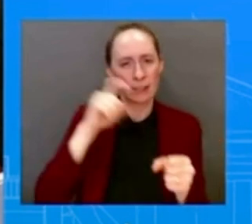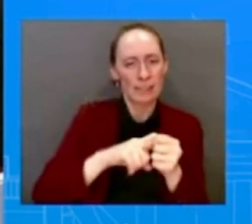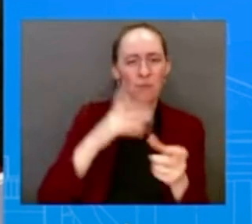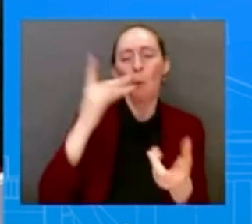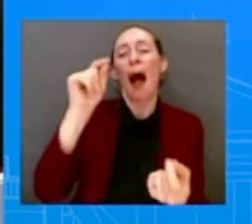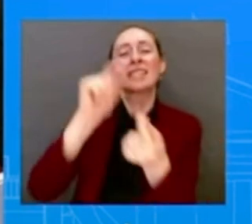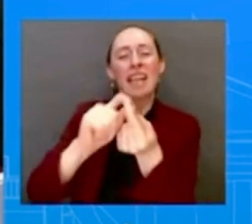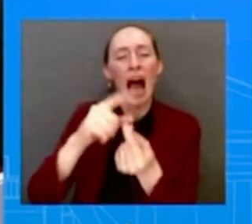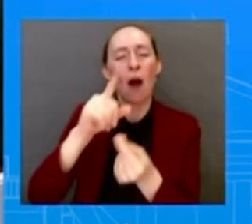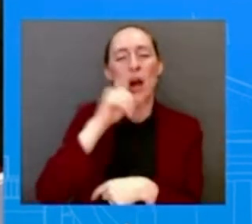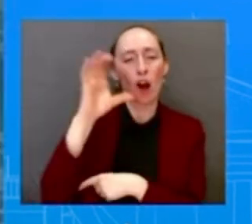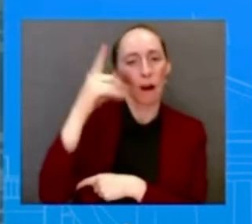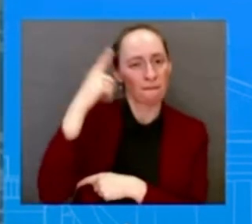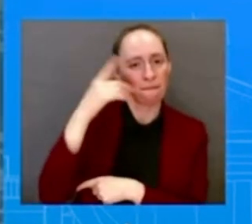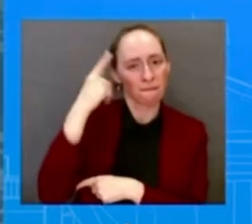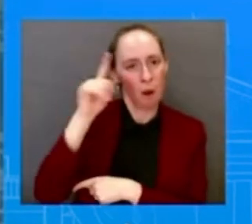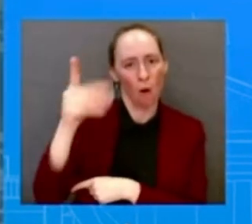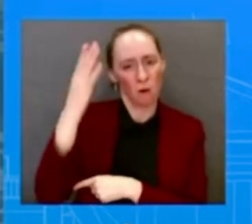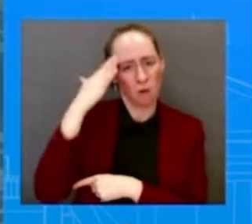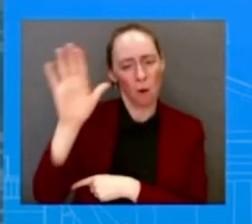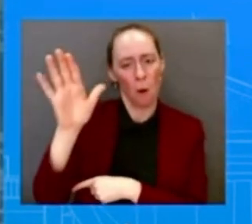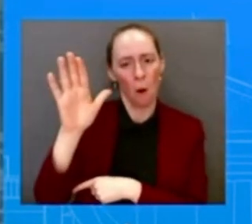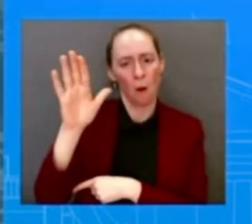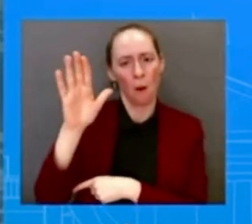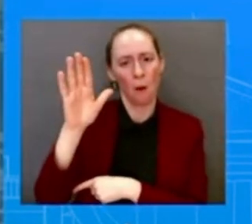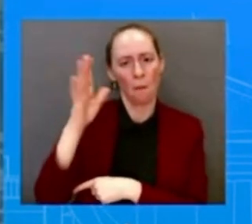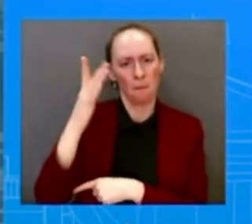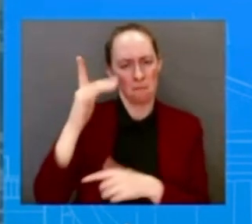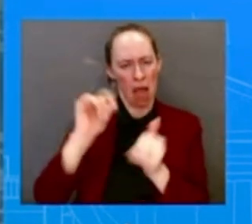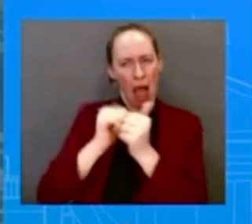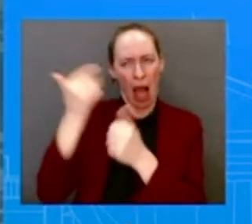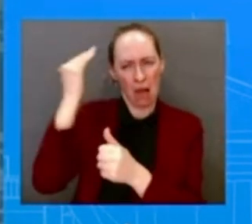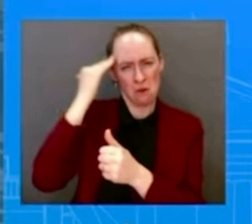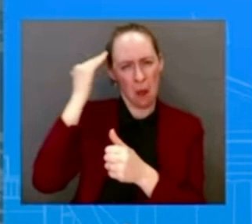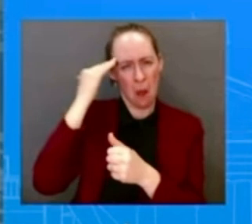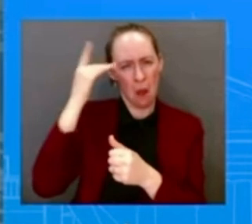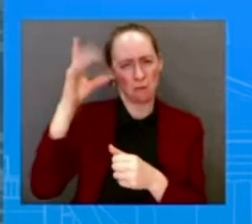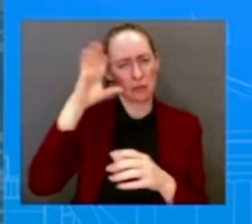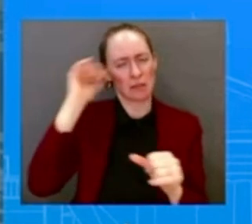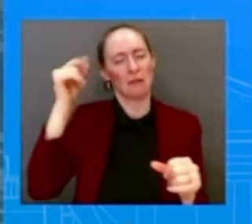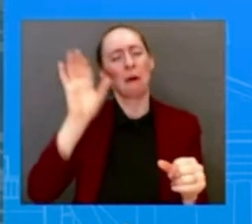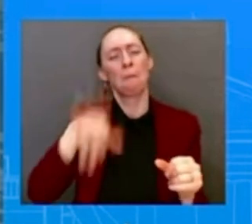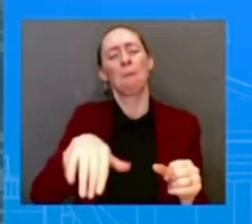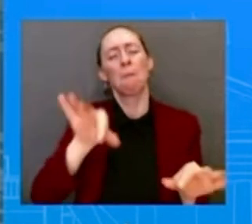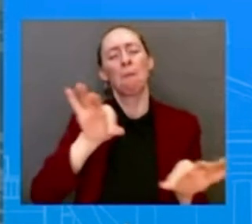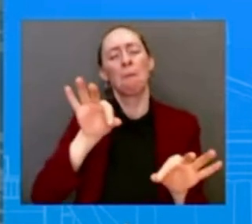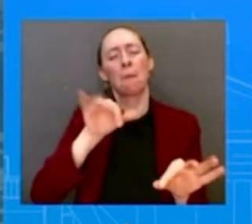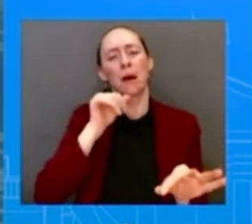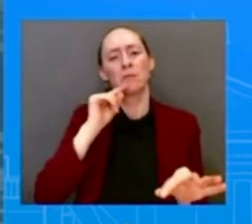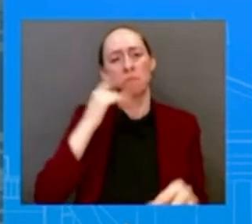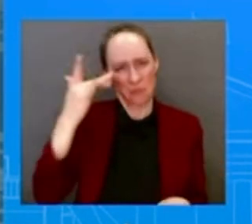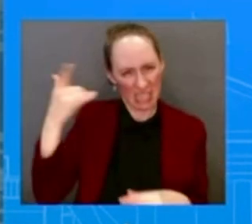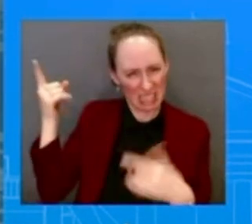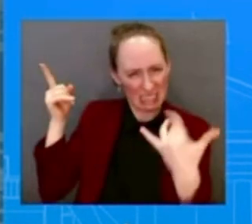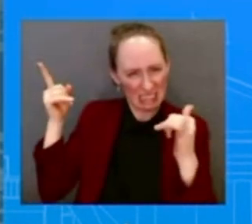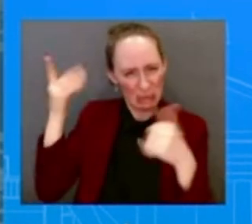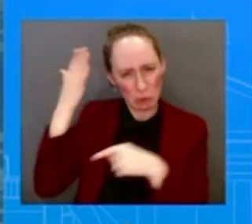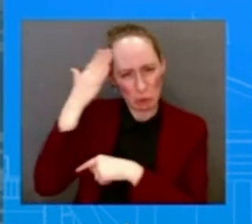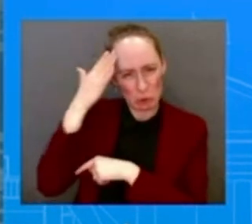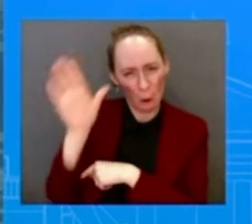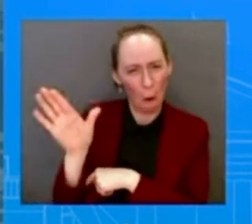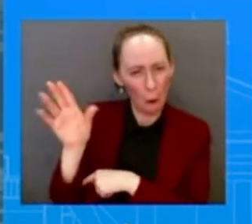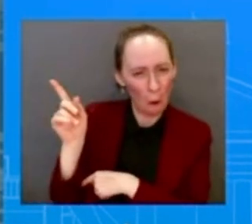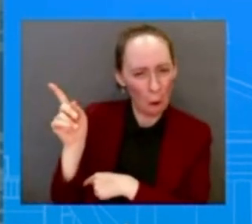that? What we do know is we knew the basic flight path of this thing,